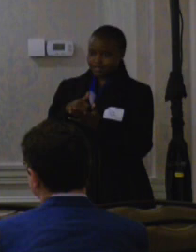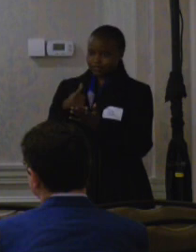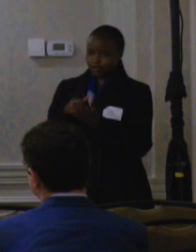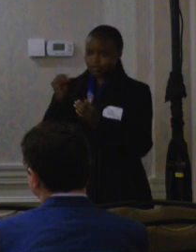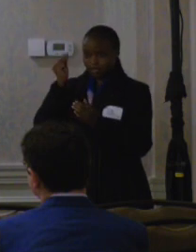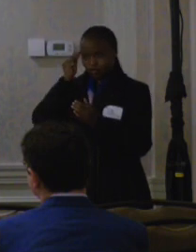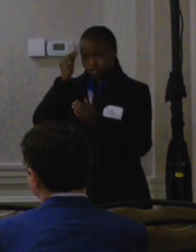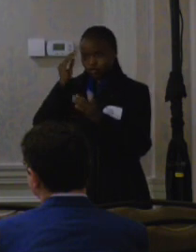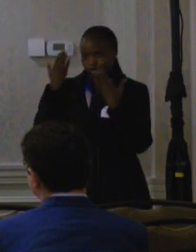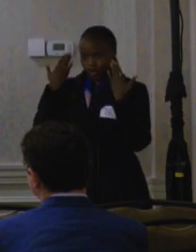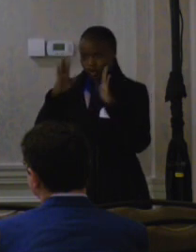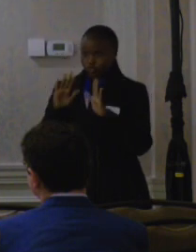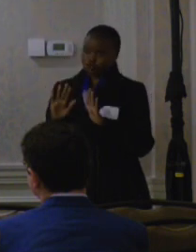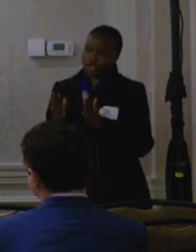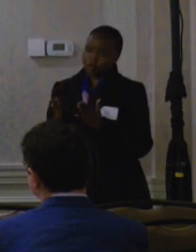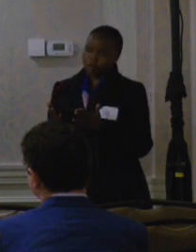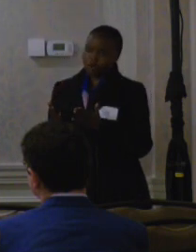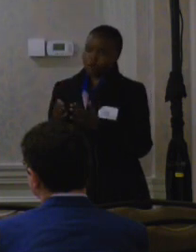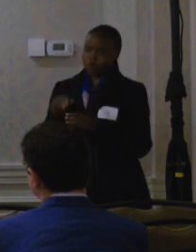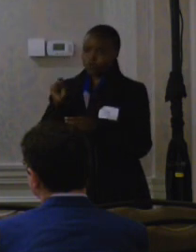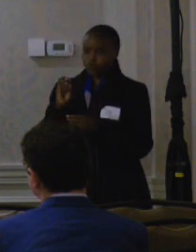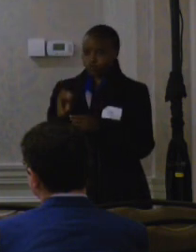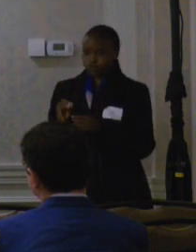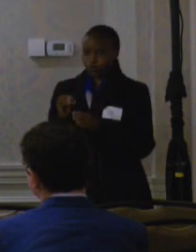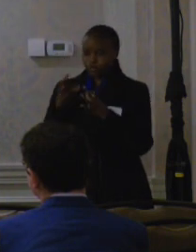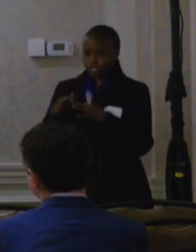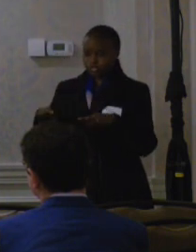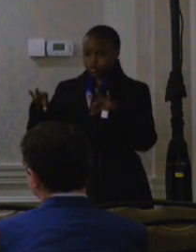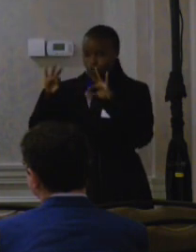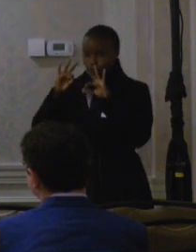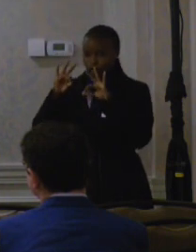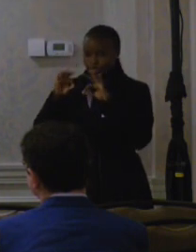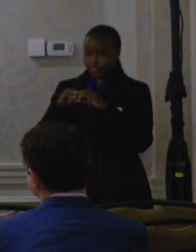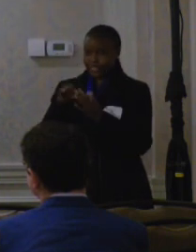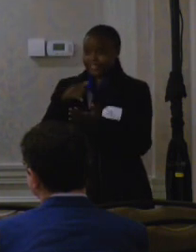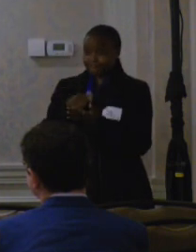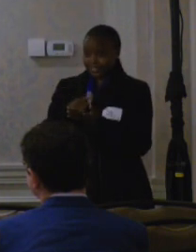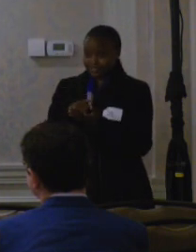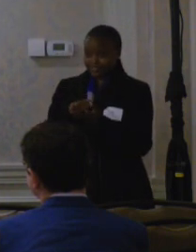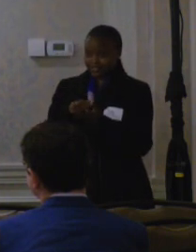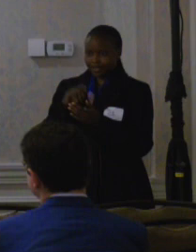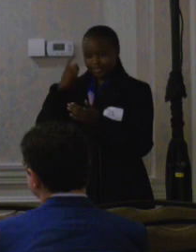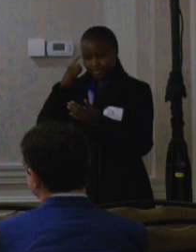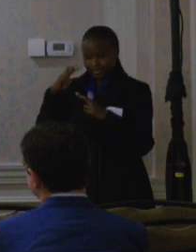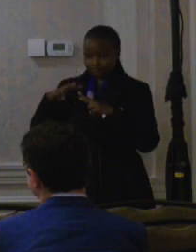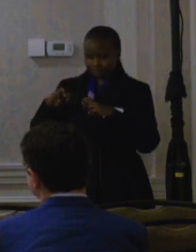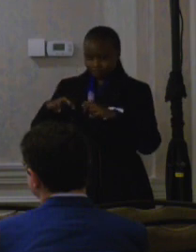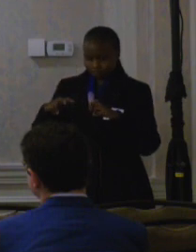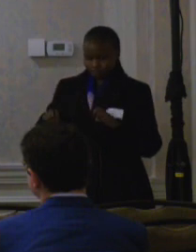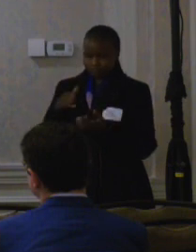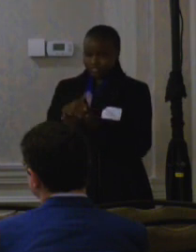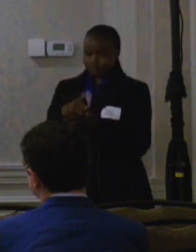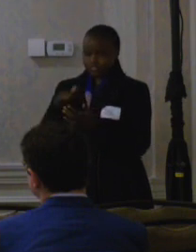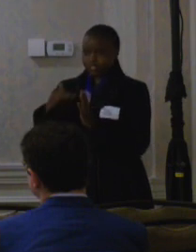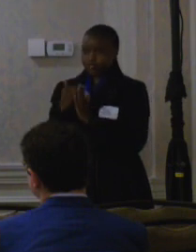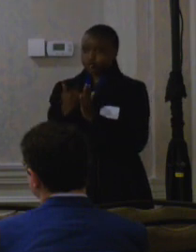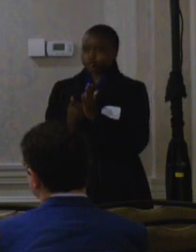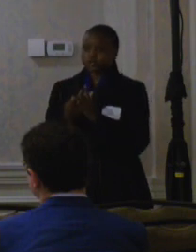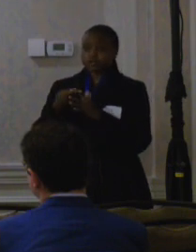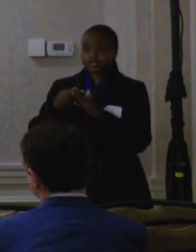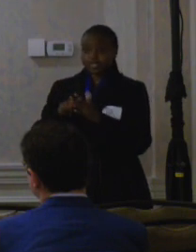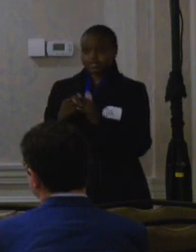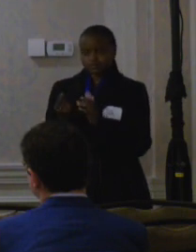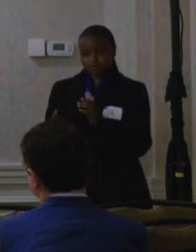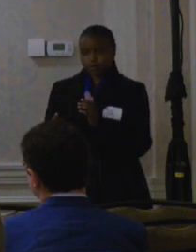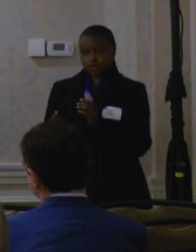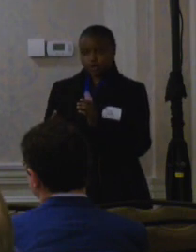work without that nuance. And so it's worth figuring out and investing in those programs, even if we have to start them at small